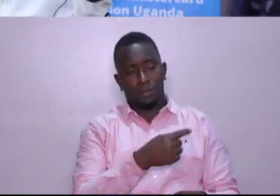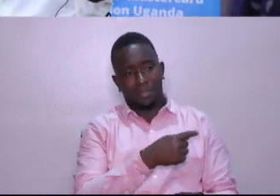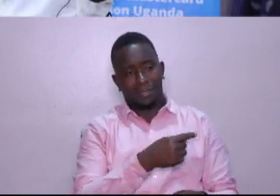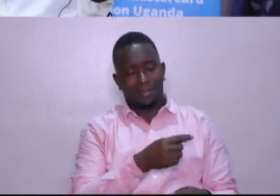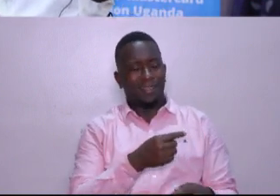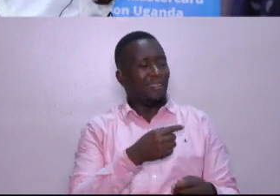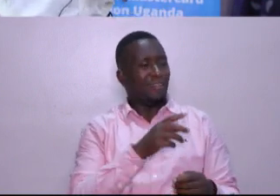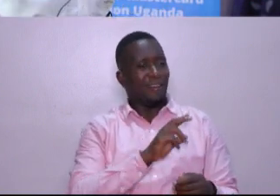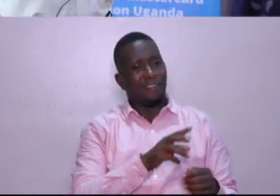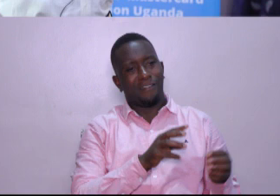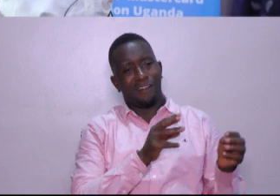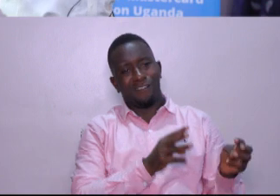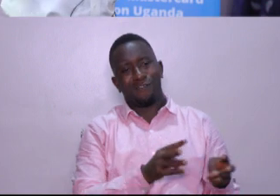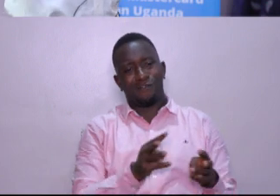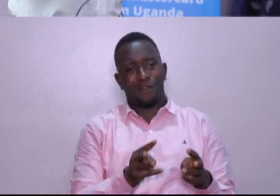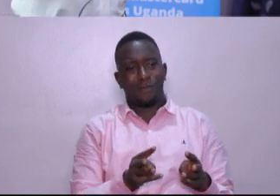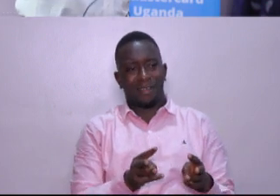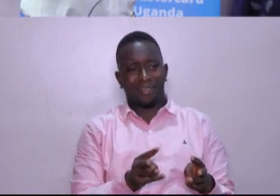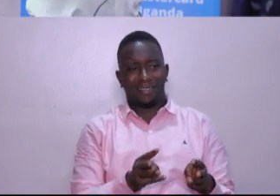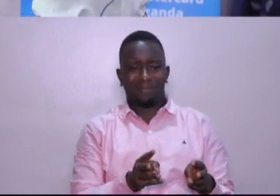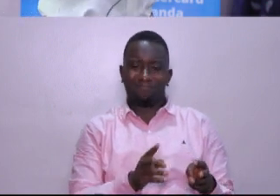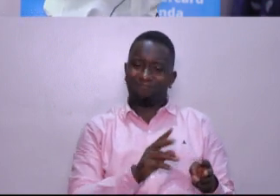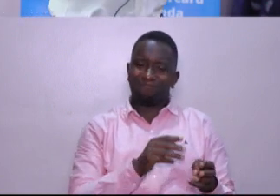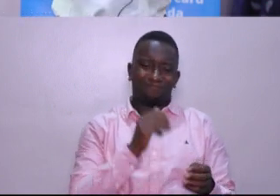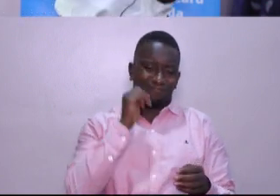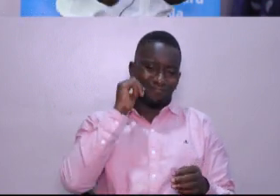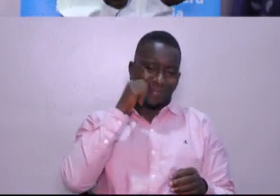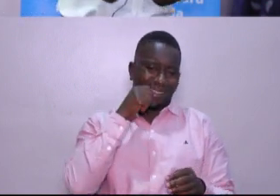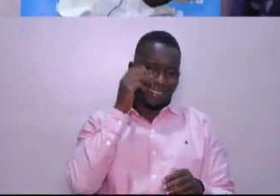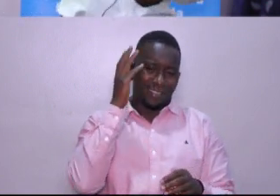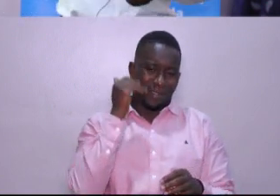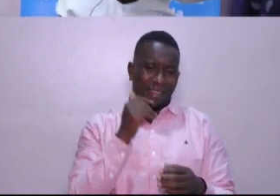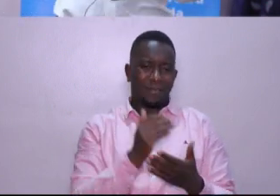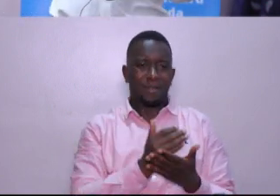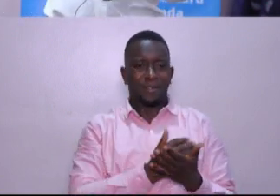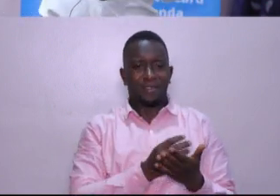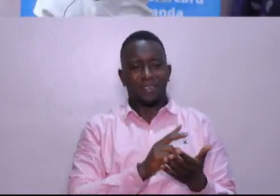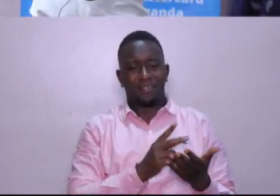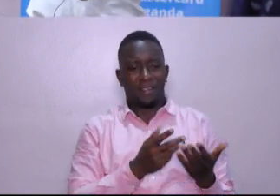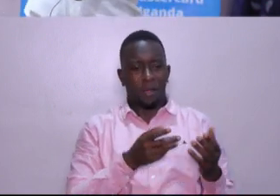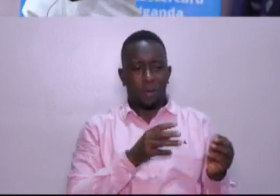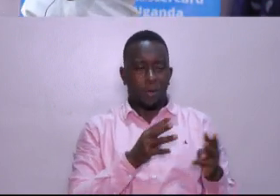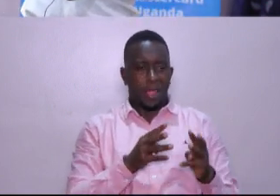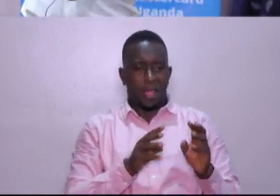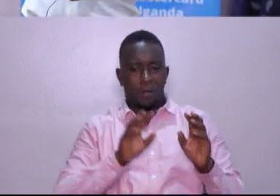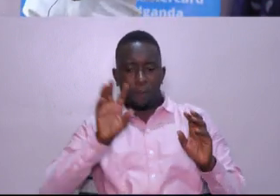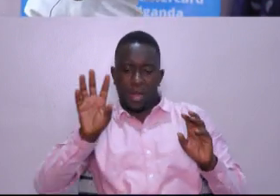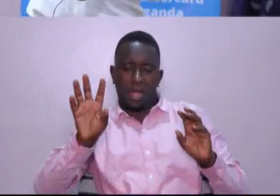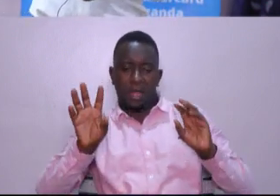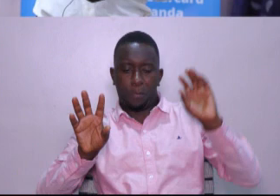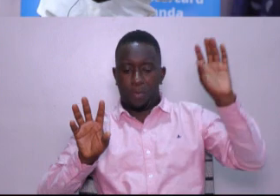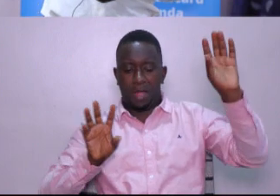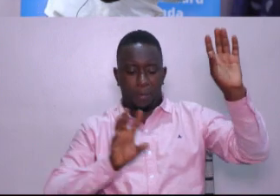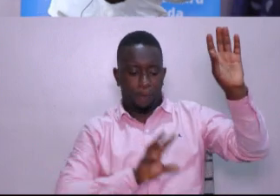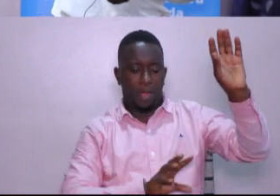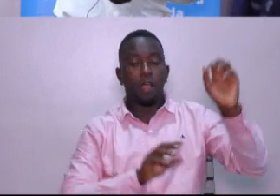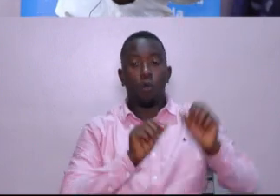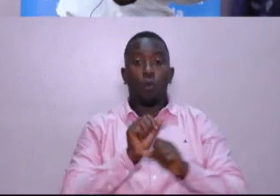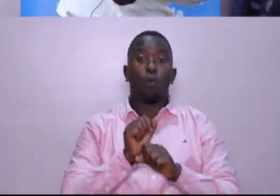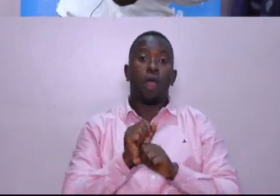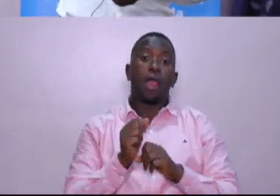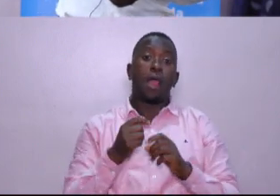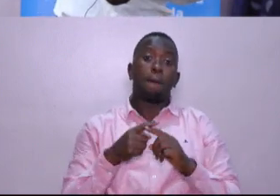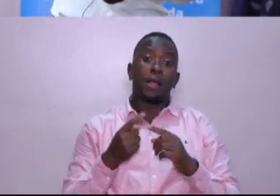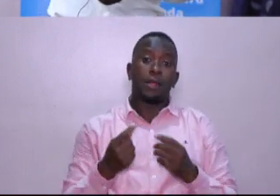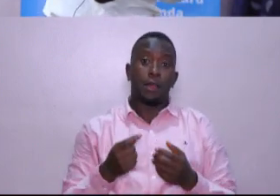format because there's a way how it arranges work. So on the first is